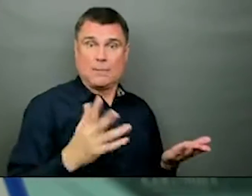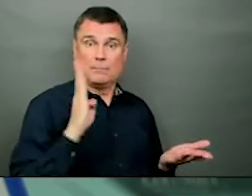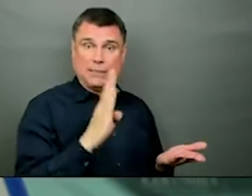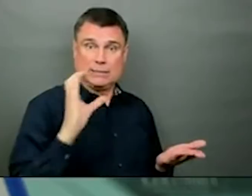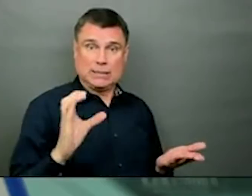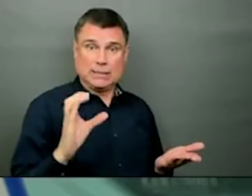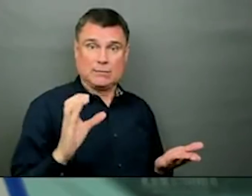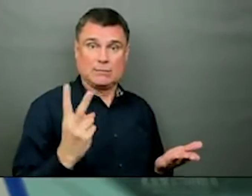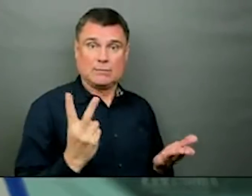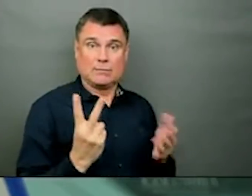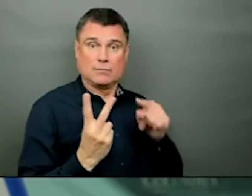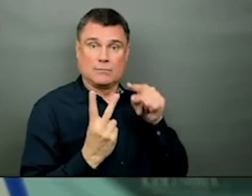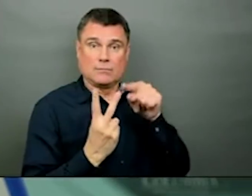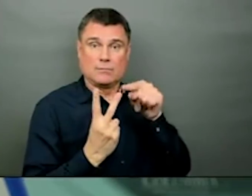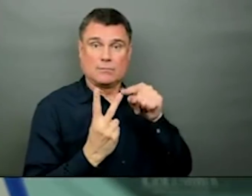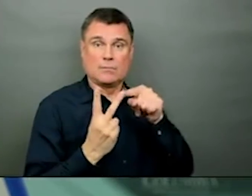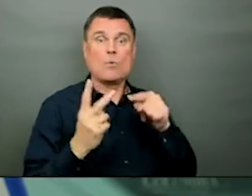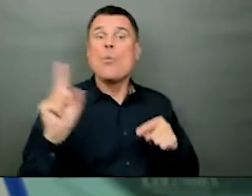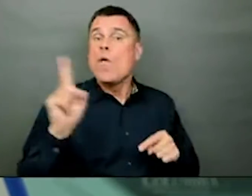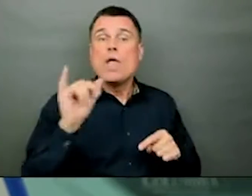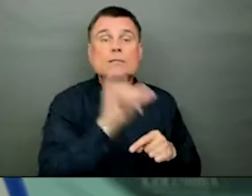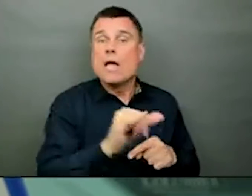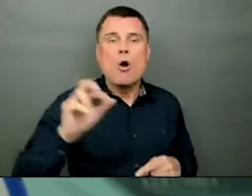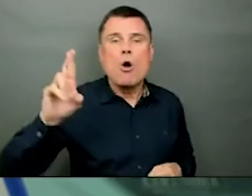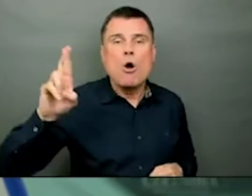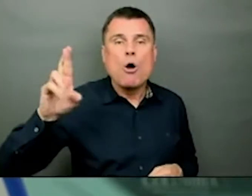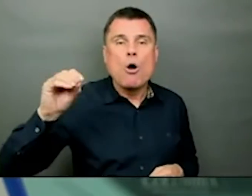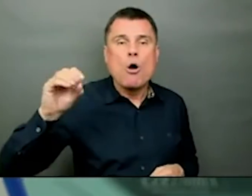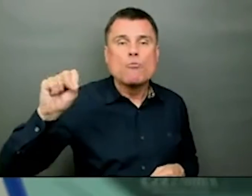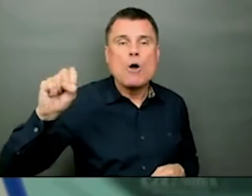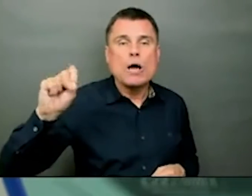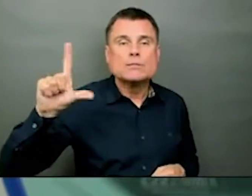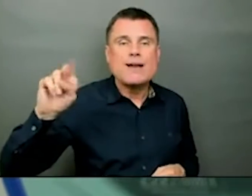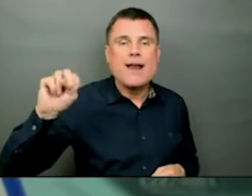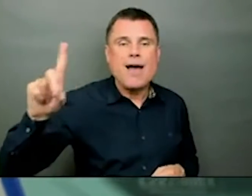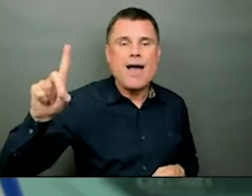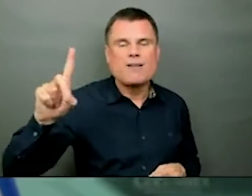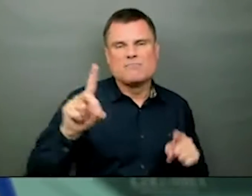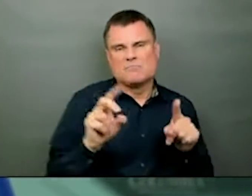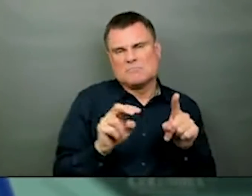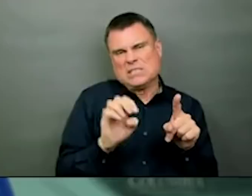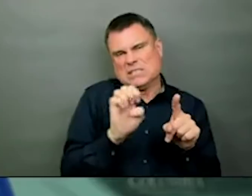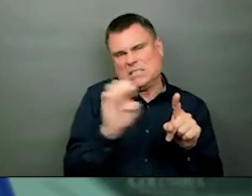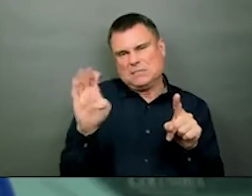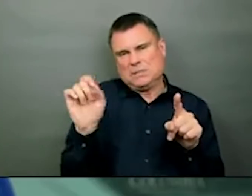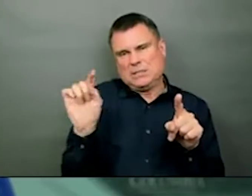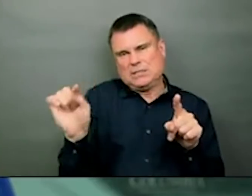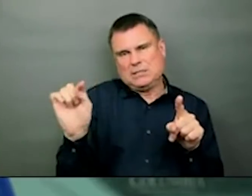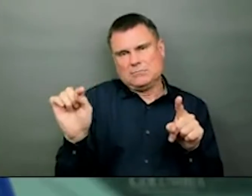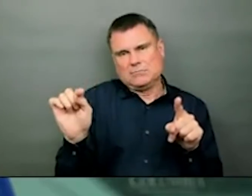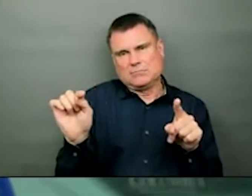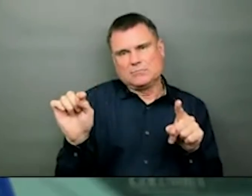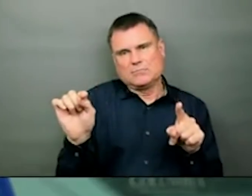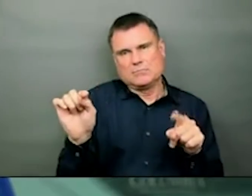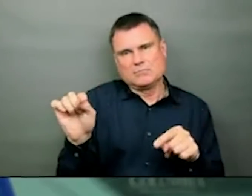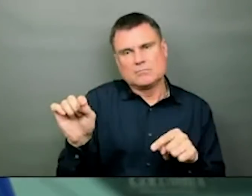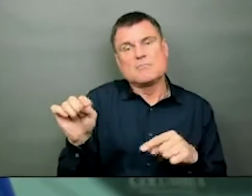together, and clearly they do not live in the same household. What do you think what message do